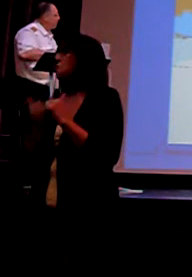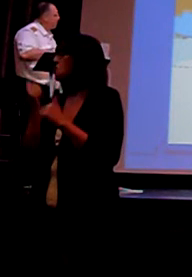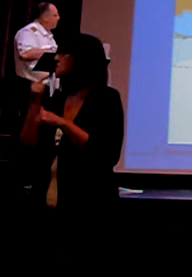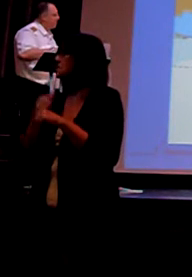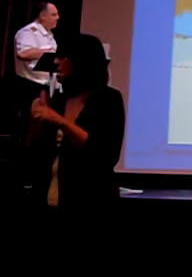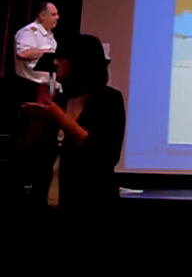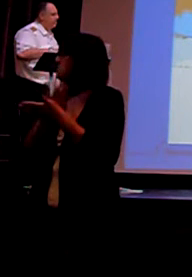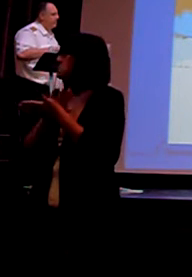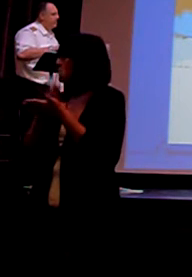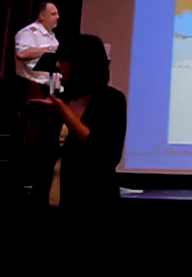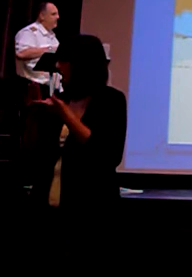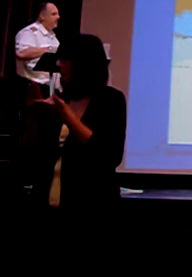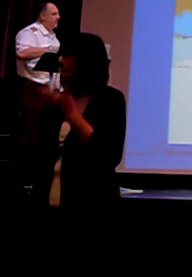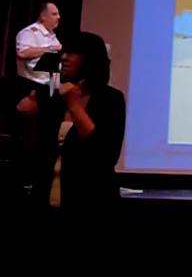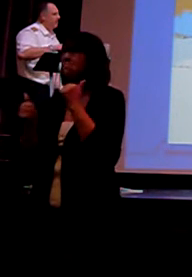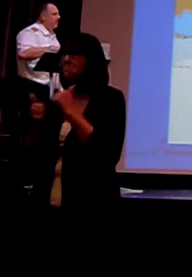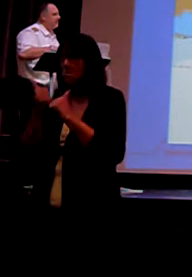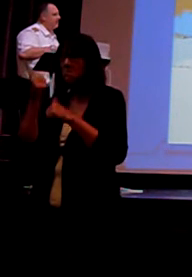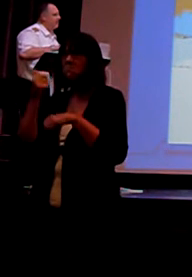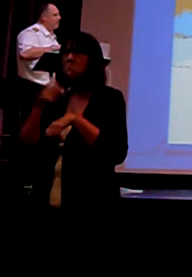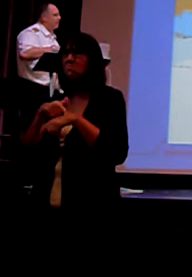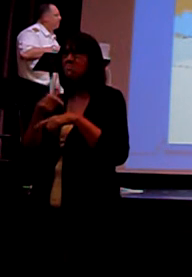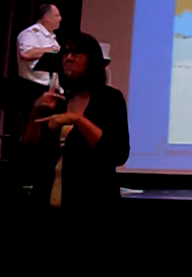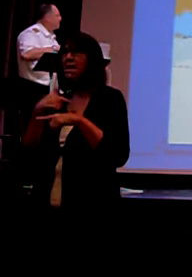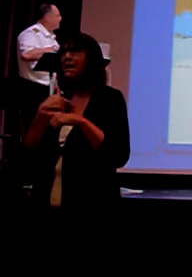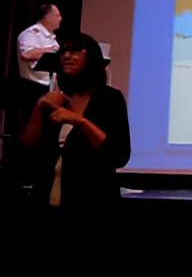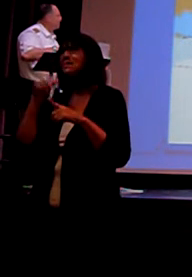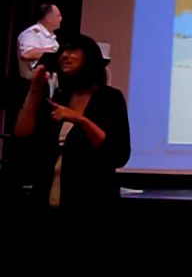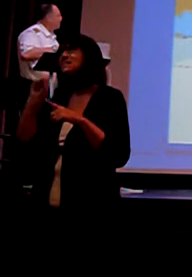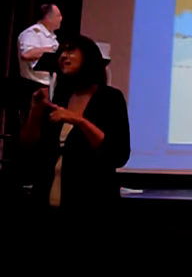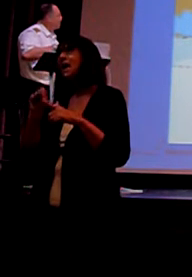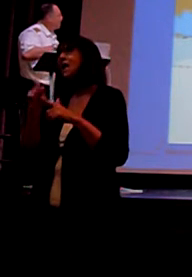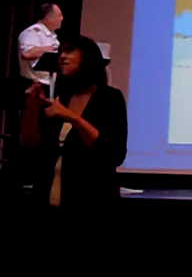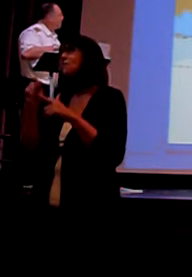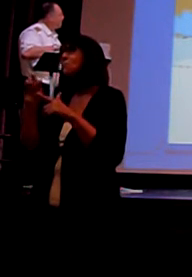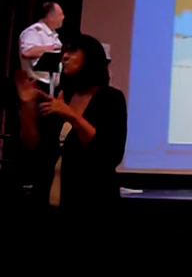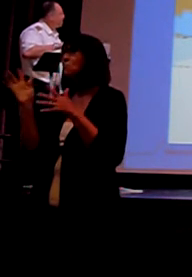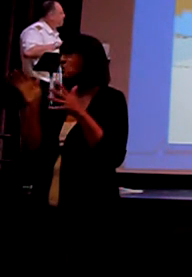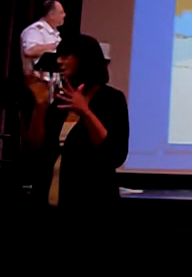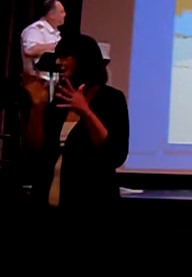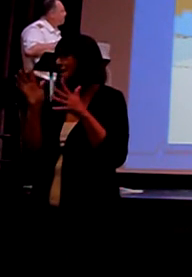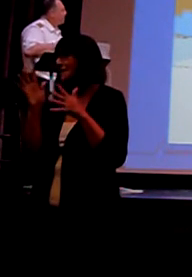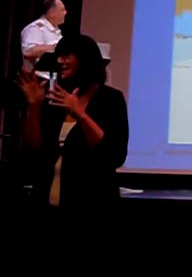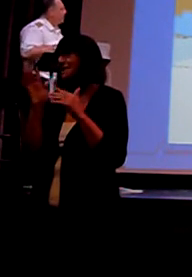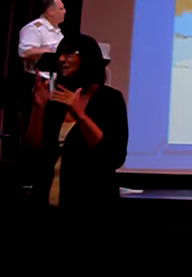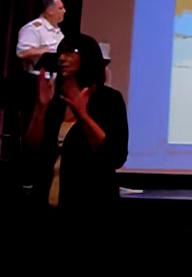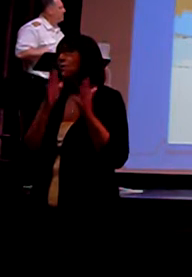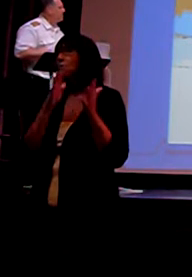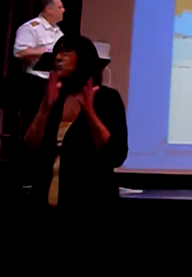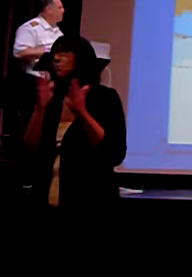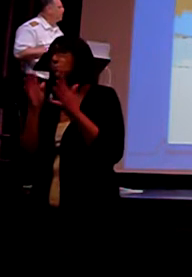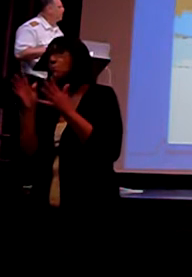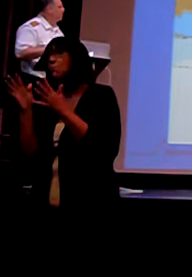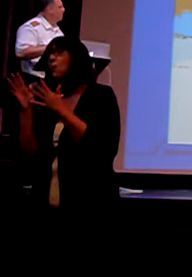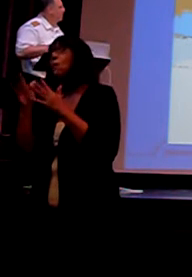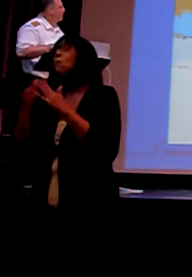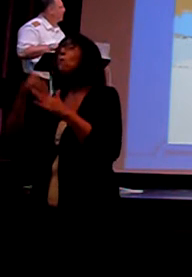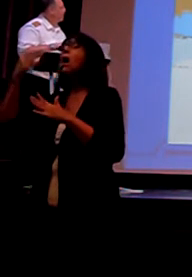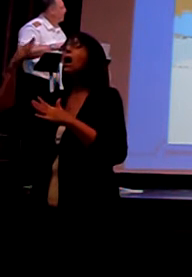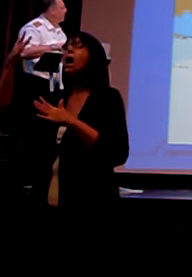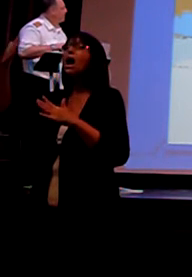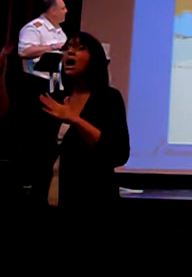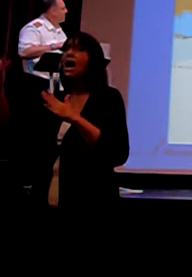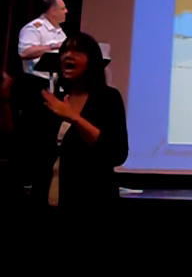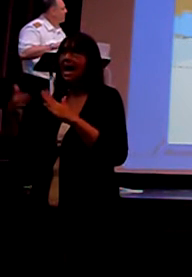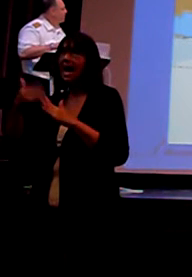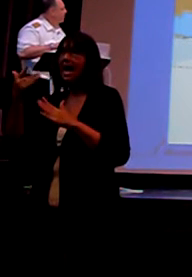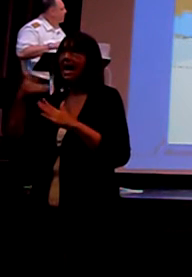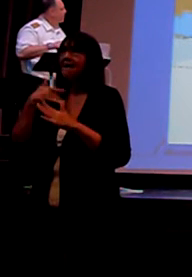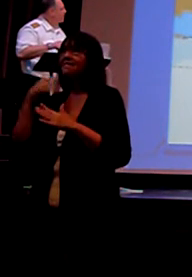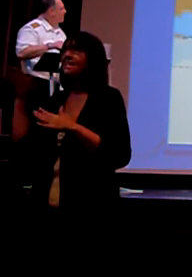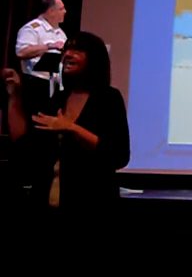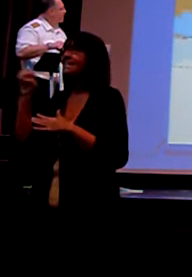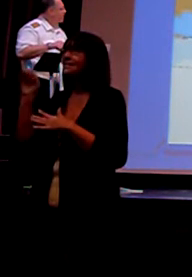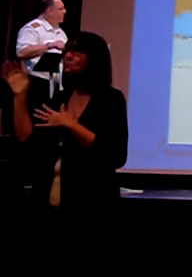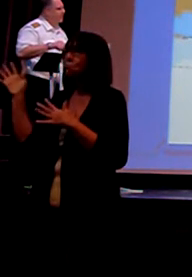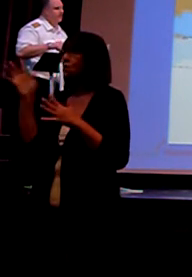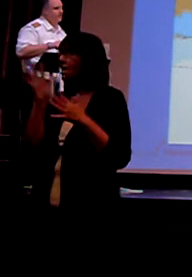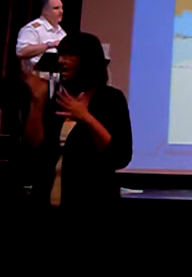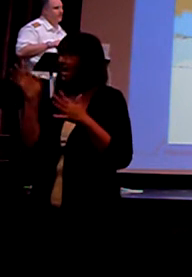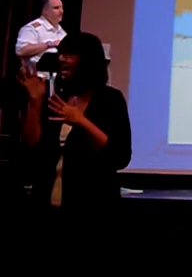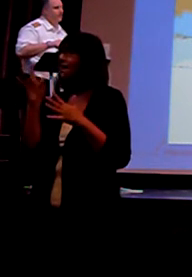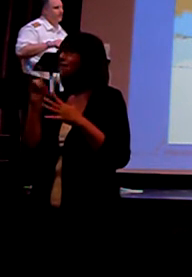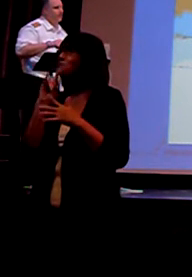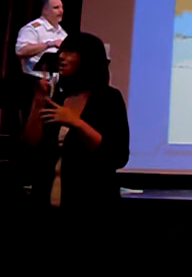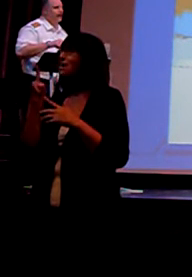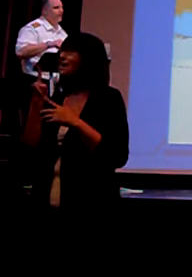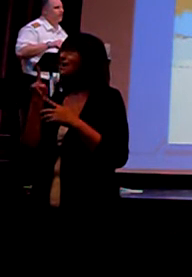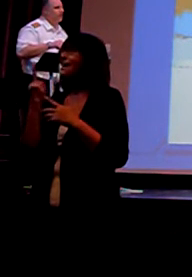have, most of the time, we have southwesterly winds, so it comes this way. Once in a blue moon, you get an easterly wind that